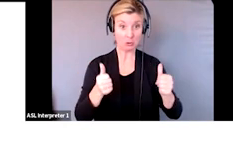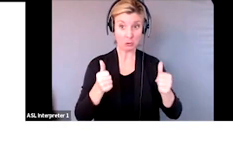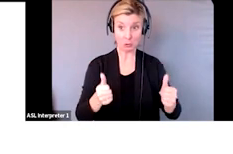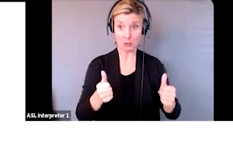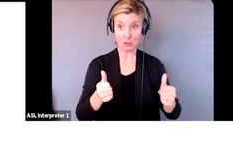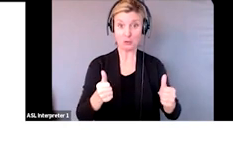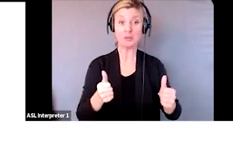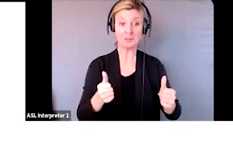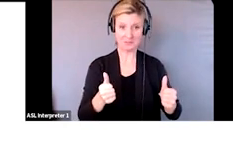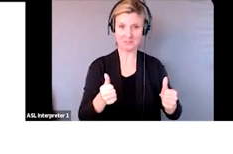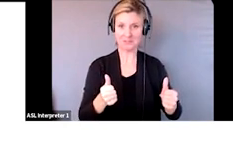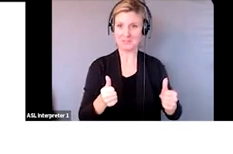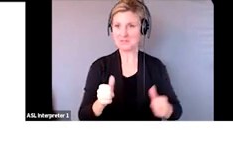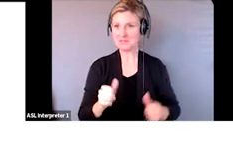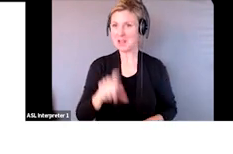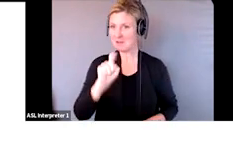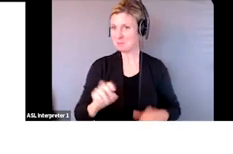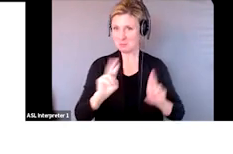right place here.